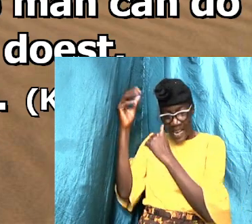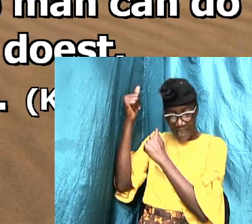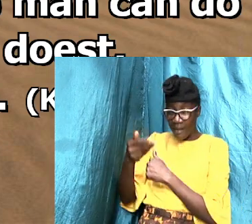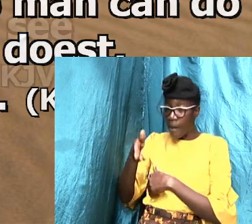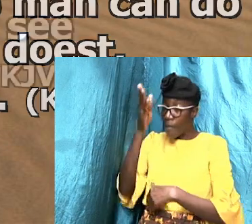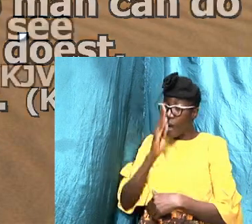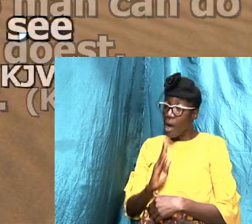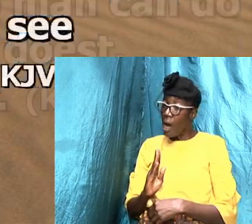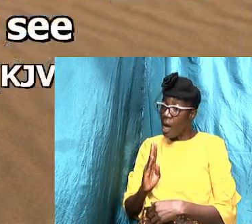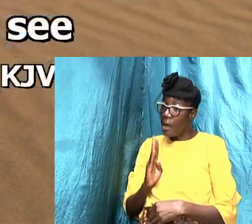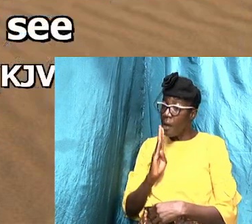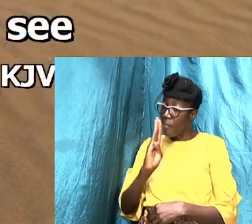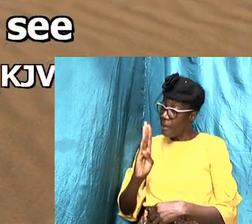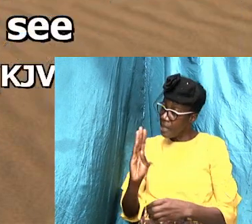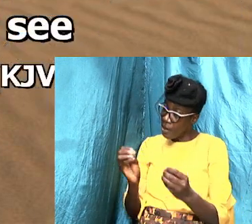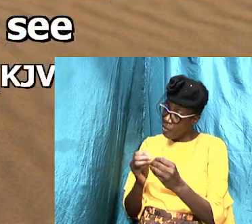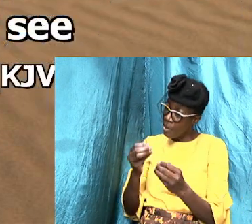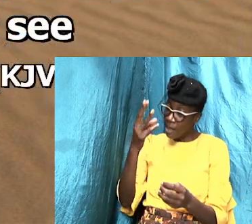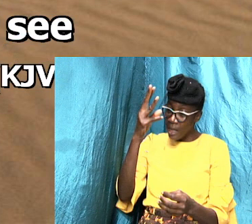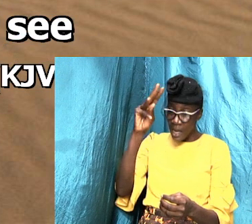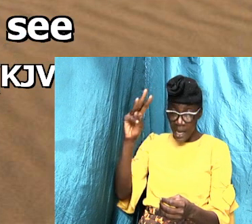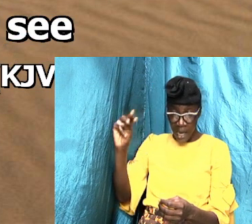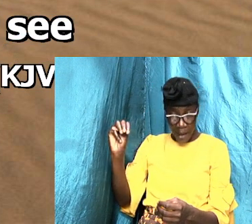be with him.